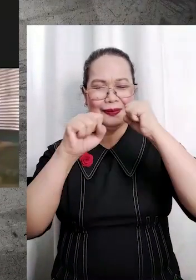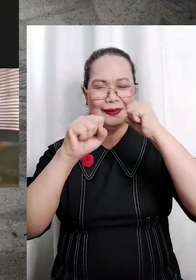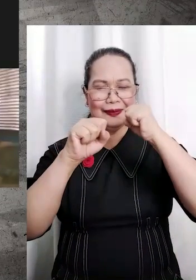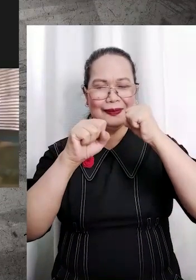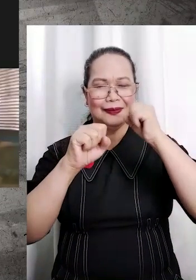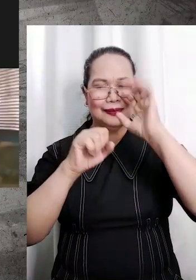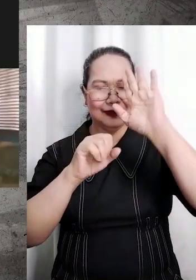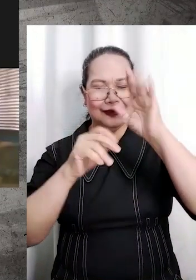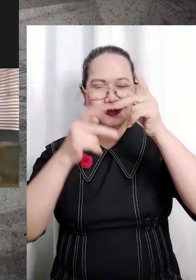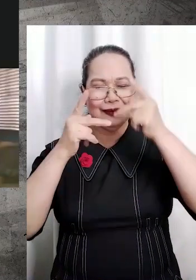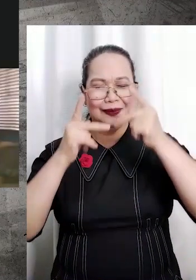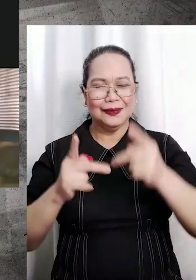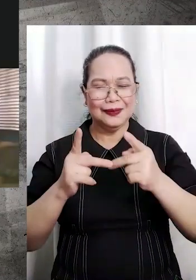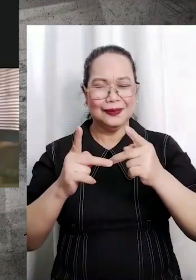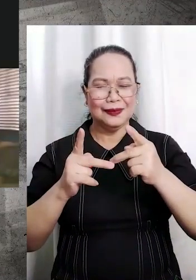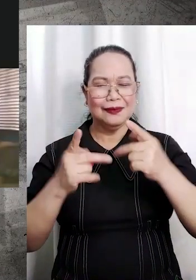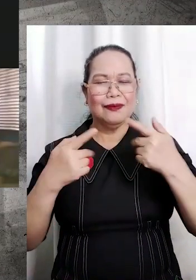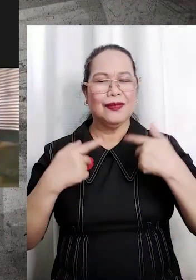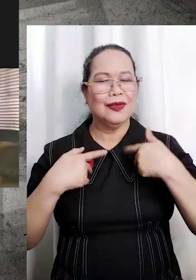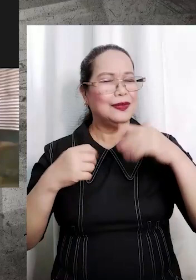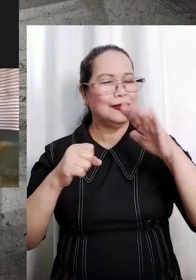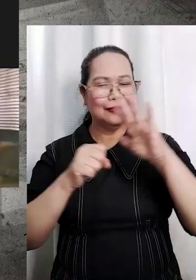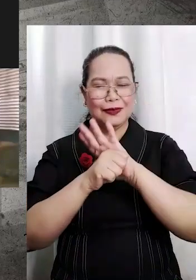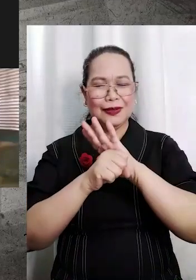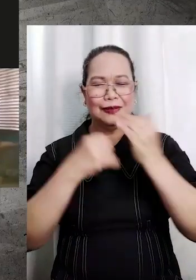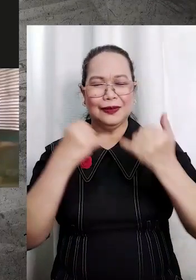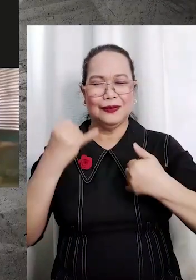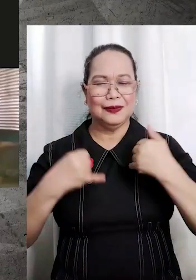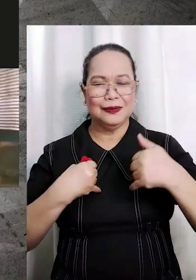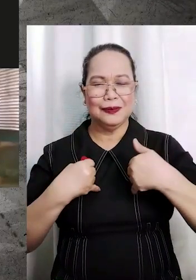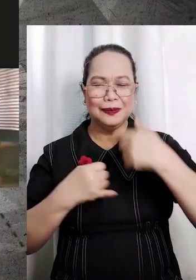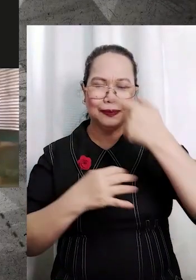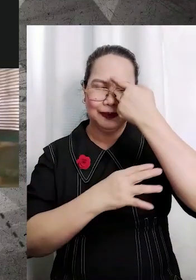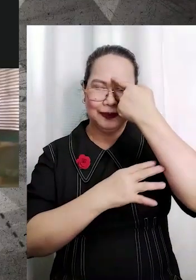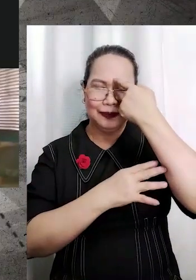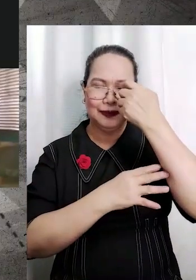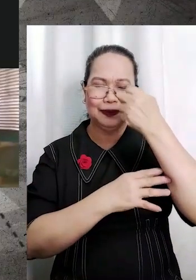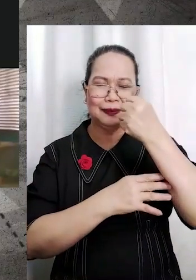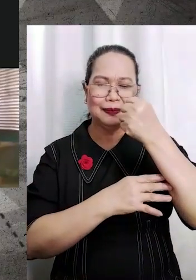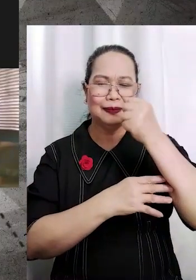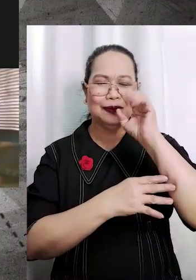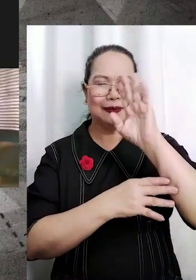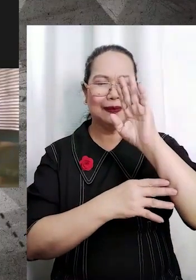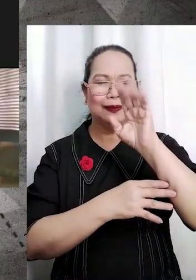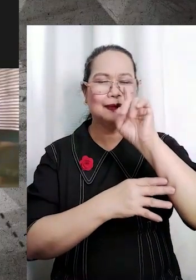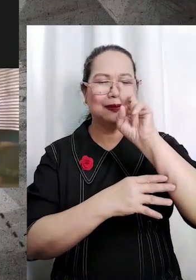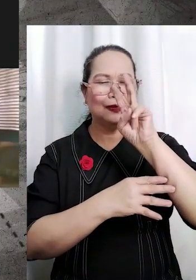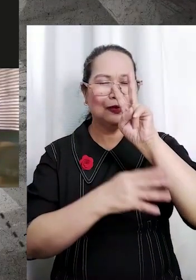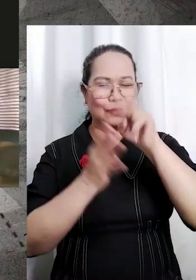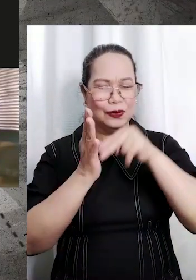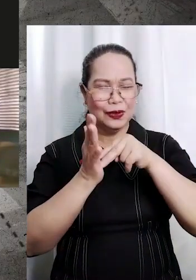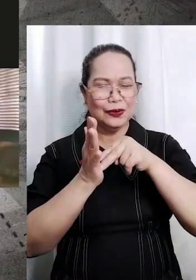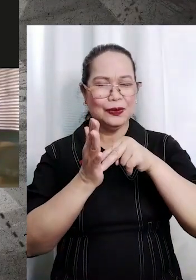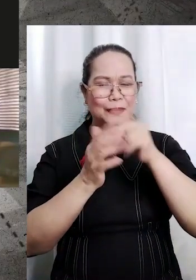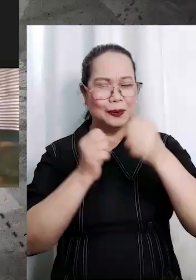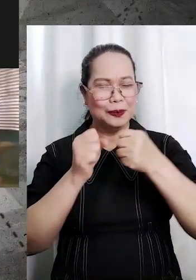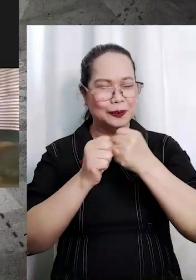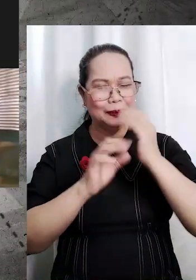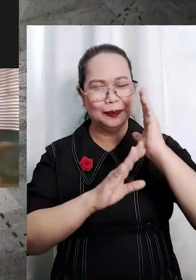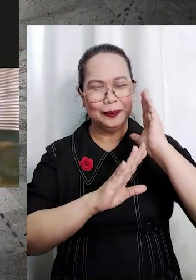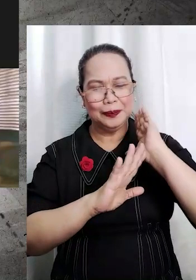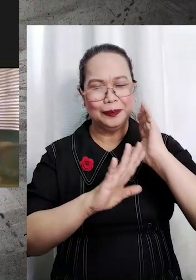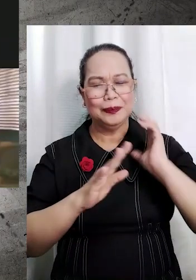are our salvation. In your presence, there is fullness of joy. Because of your arrival 2,000 years